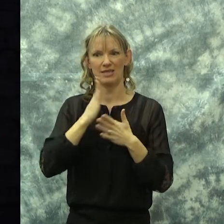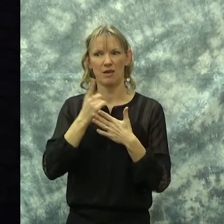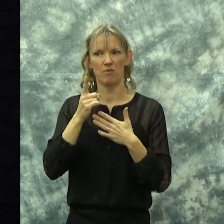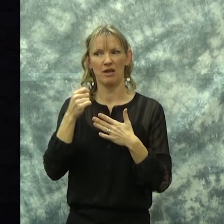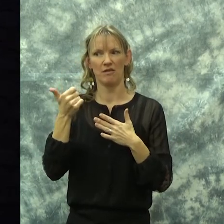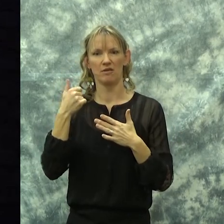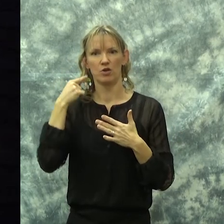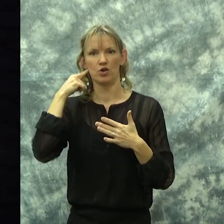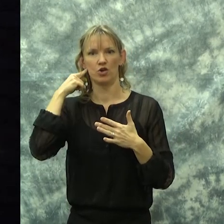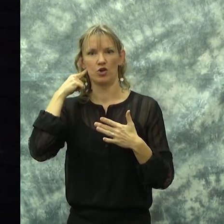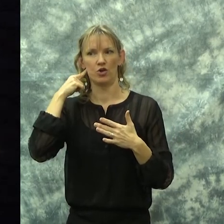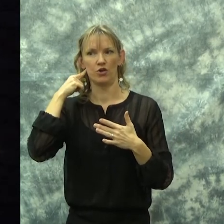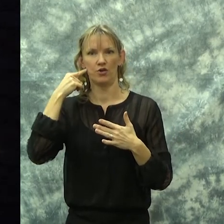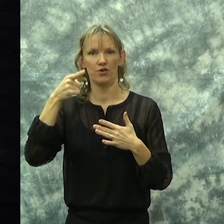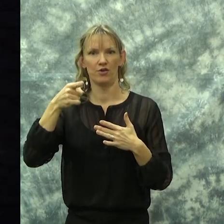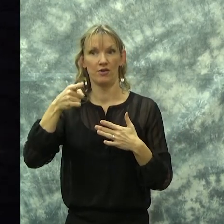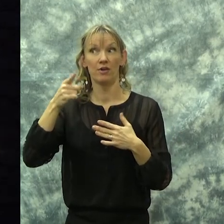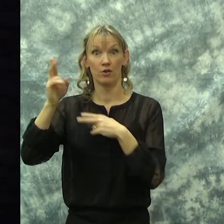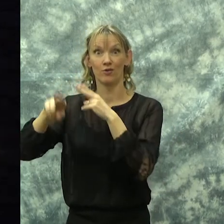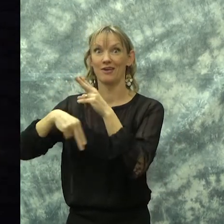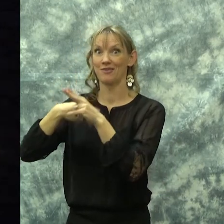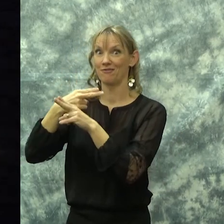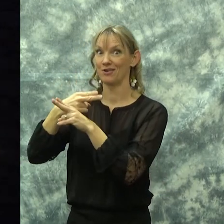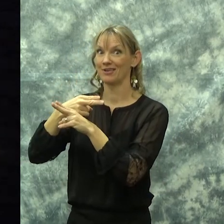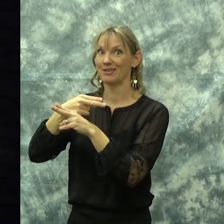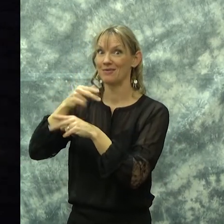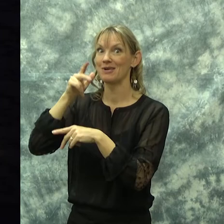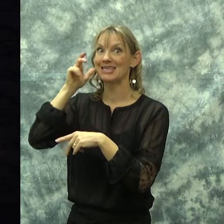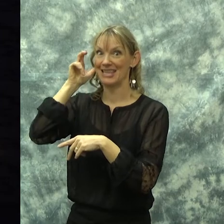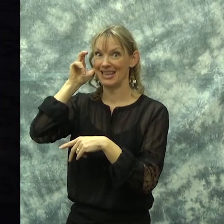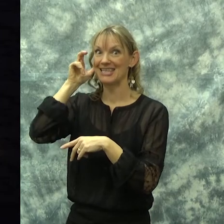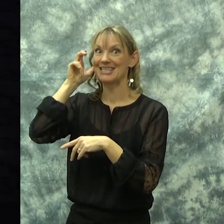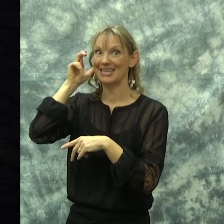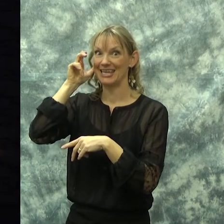eavesdropped on? See, the universe was listening.